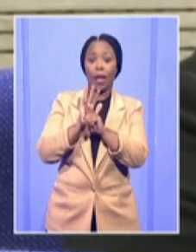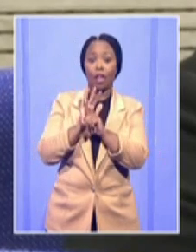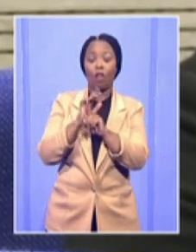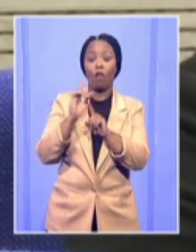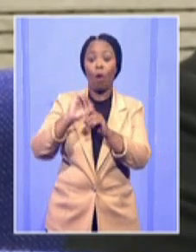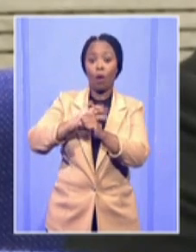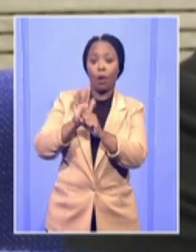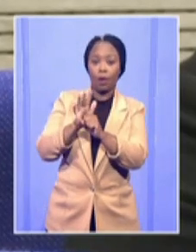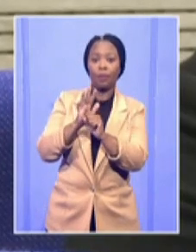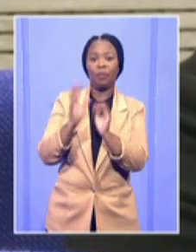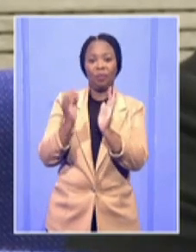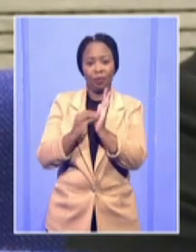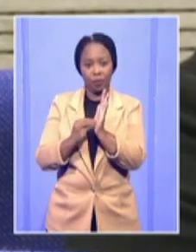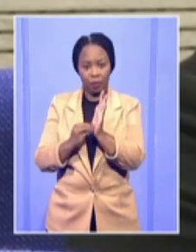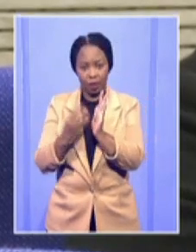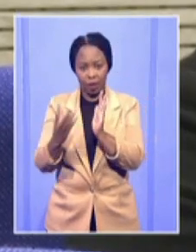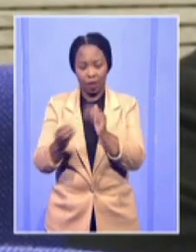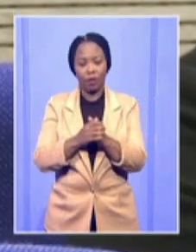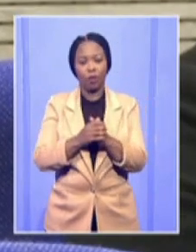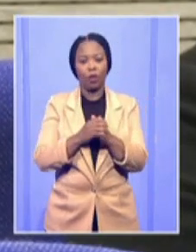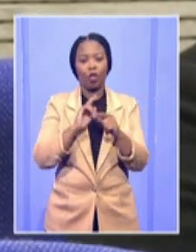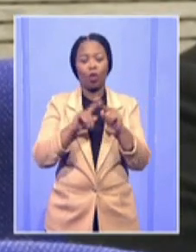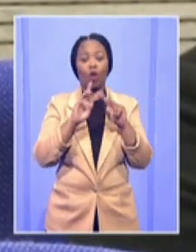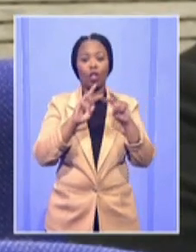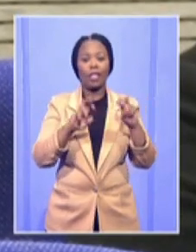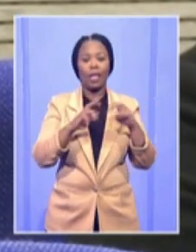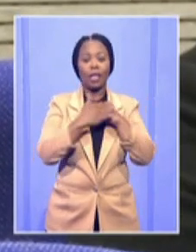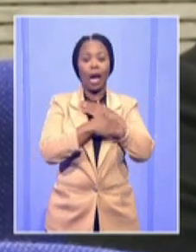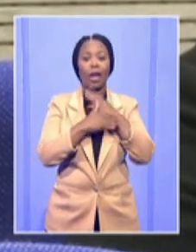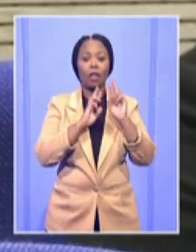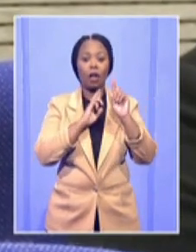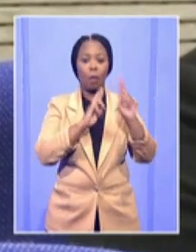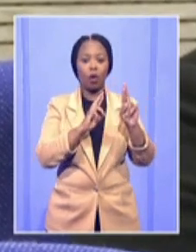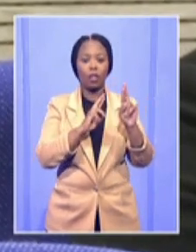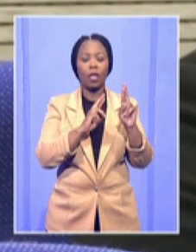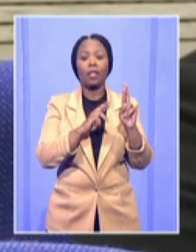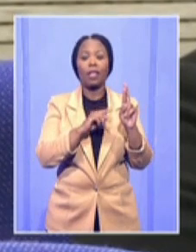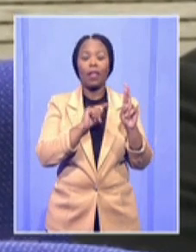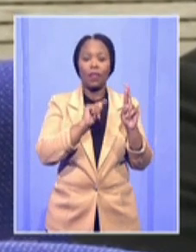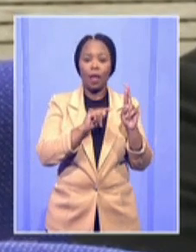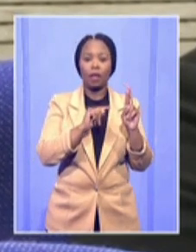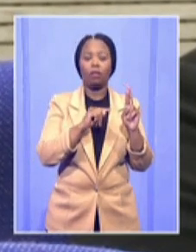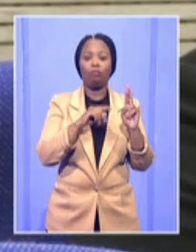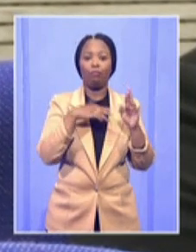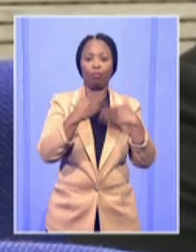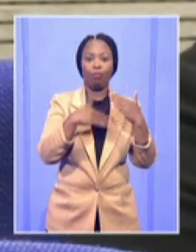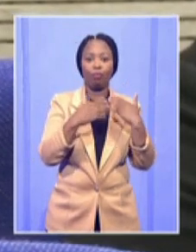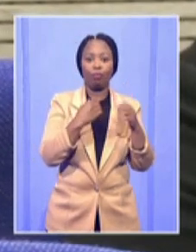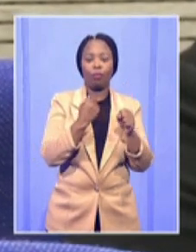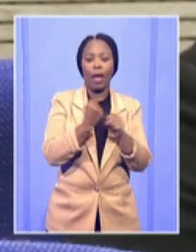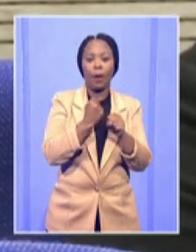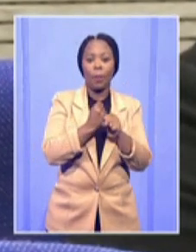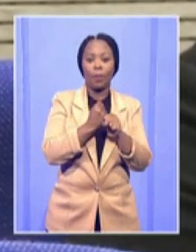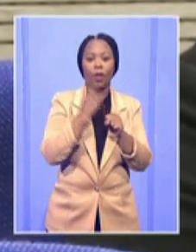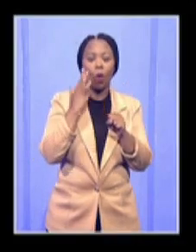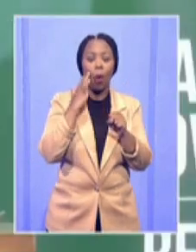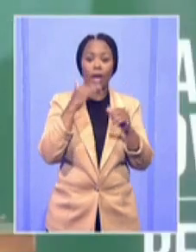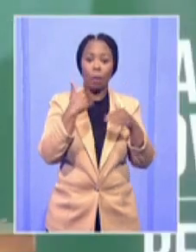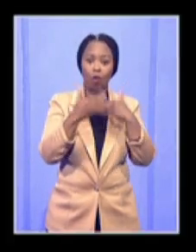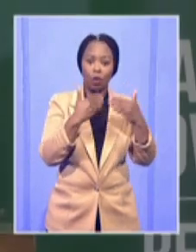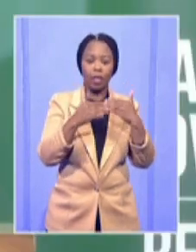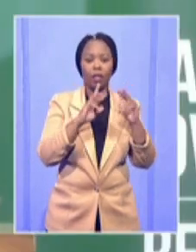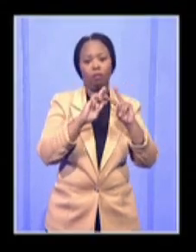The immediate value of the research on the country report was derived during the research processes, wherein a space